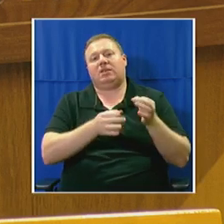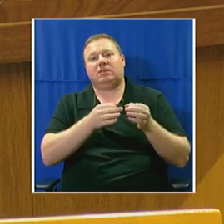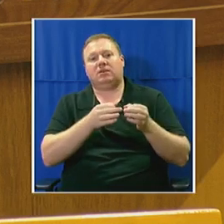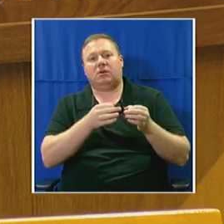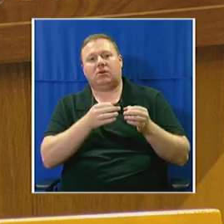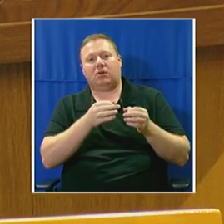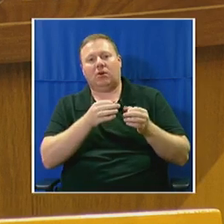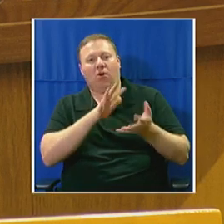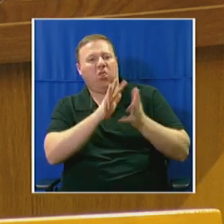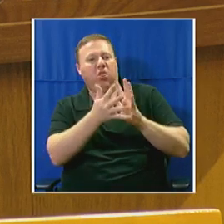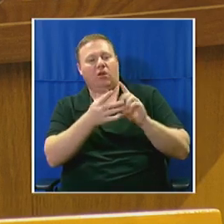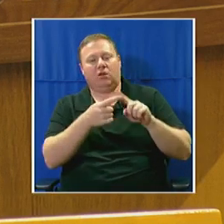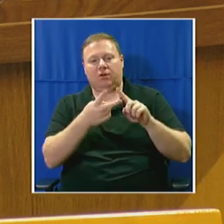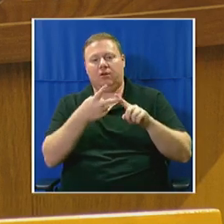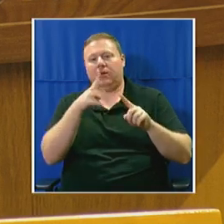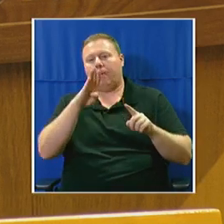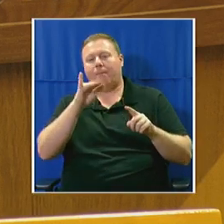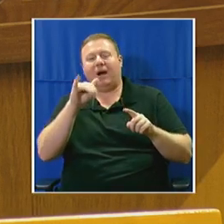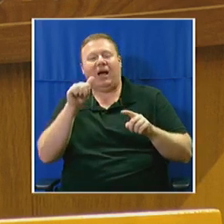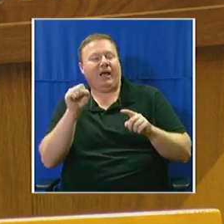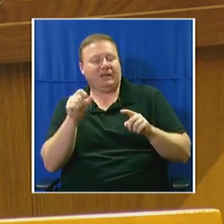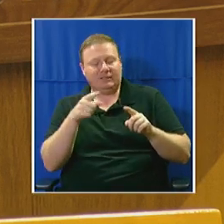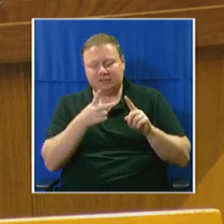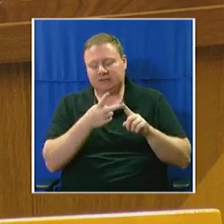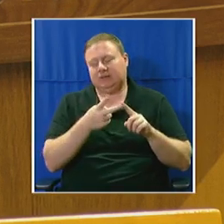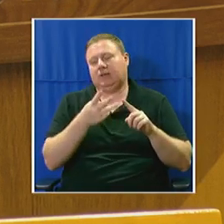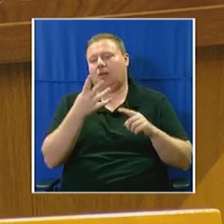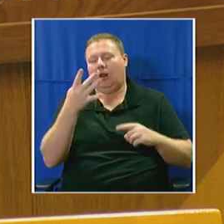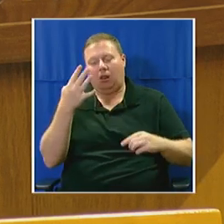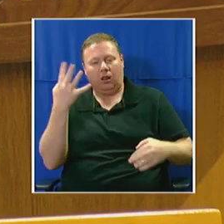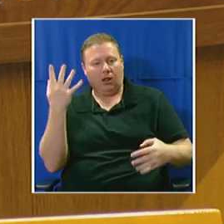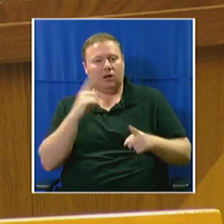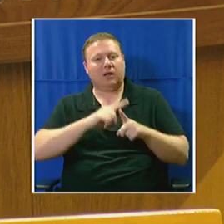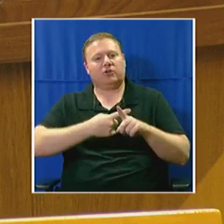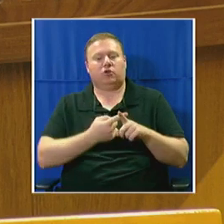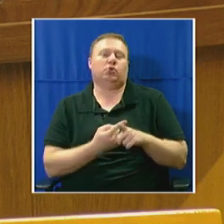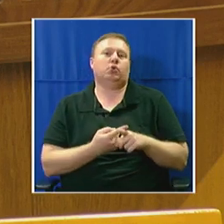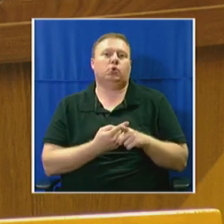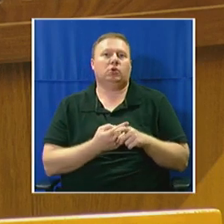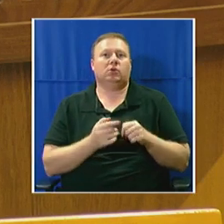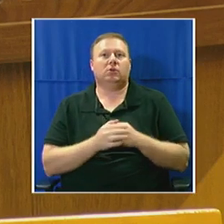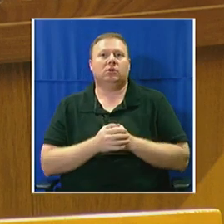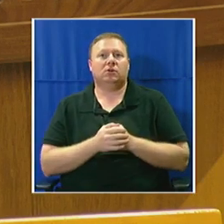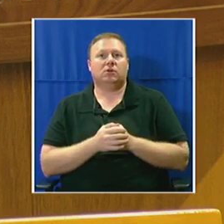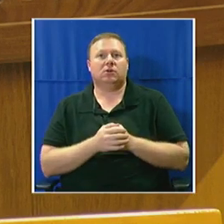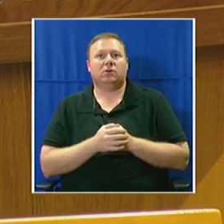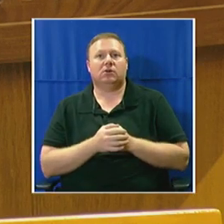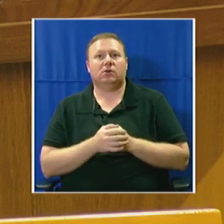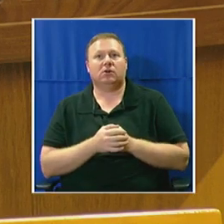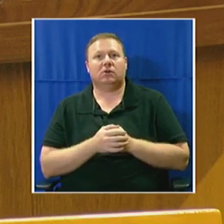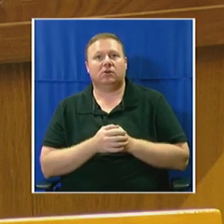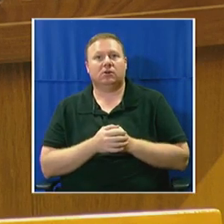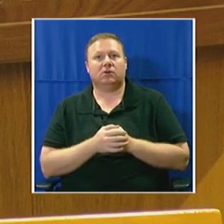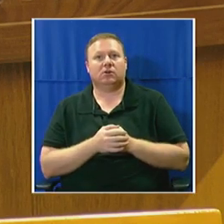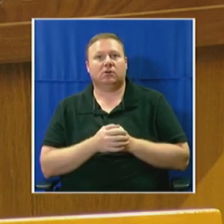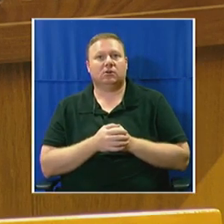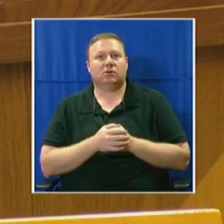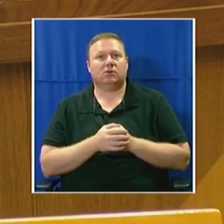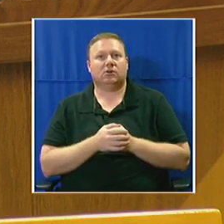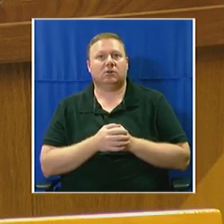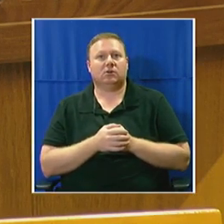followed by the commission and the president and held it to be consistent with the applicable rules and requirements Mr M's other arguments